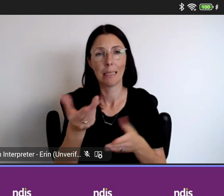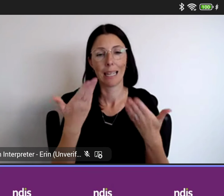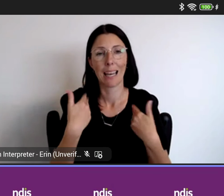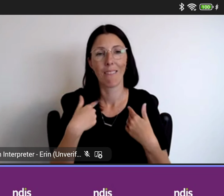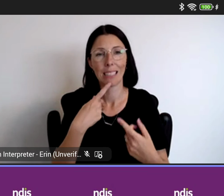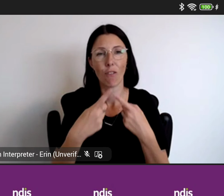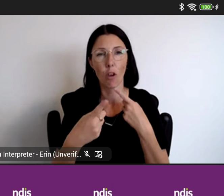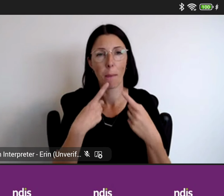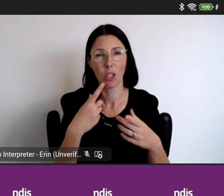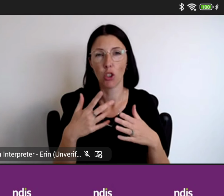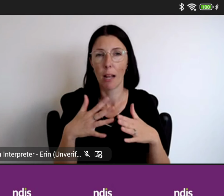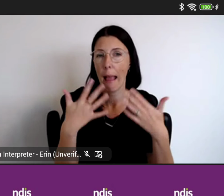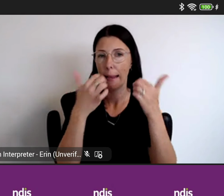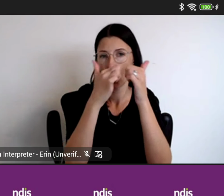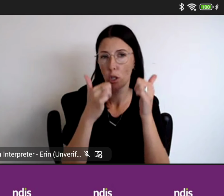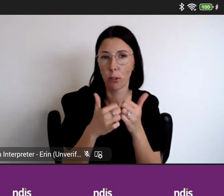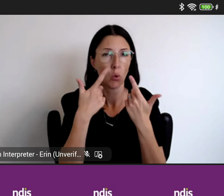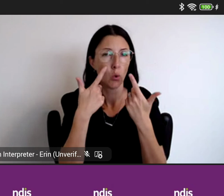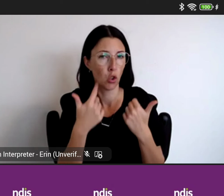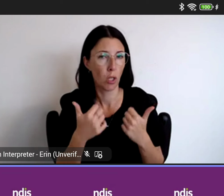need to confirm your identity.